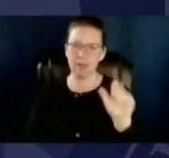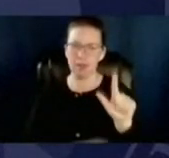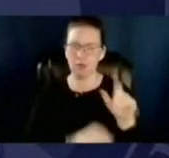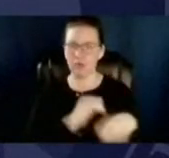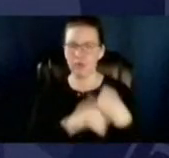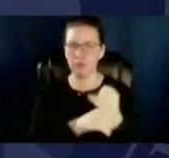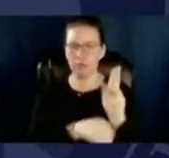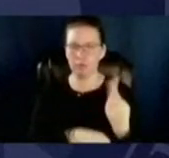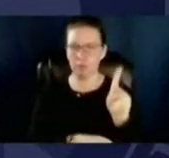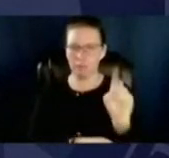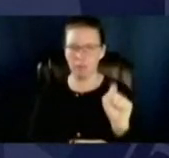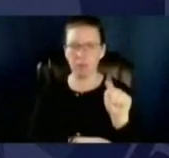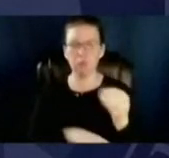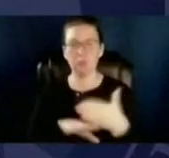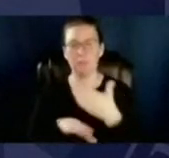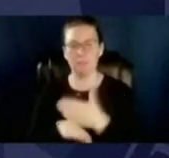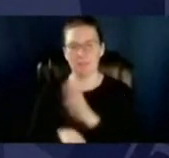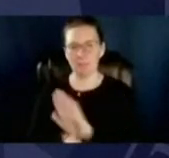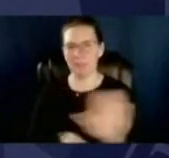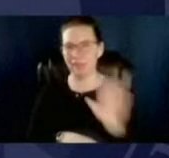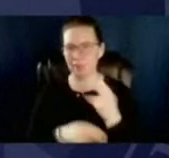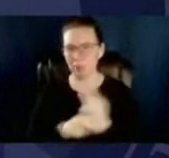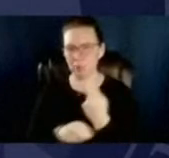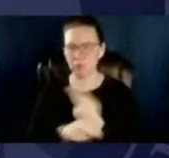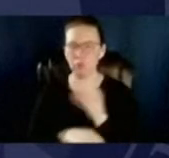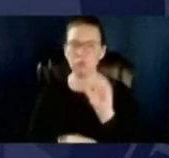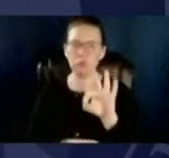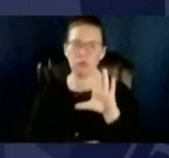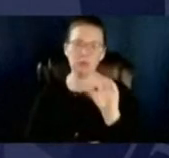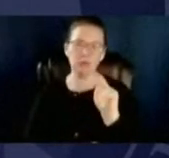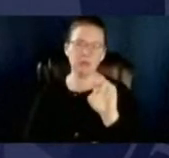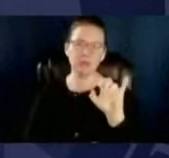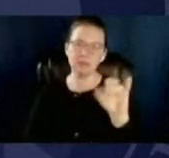use of concessional funding pools,